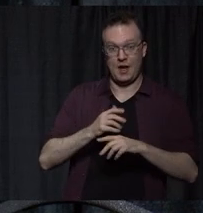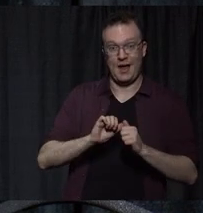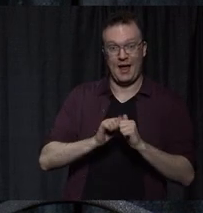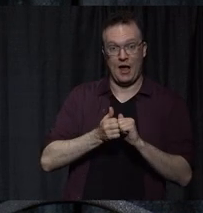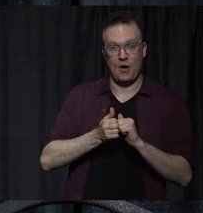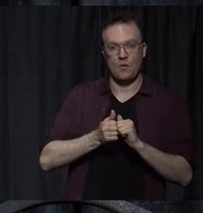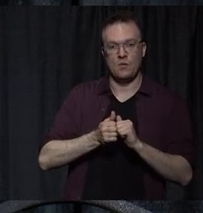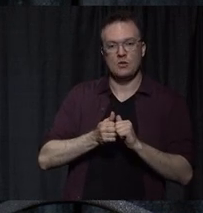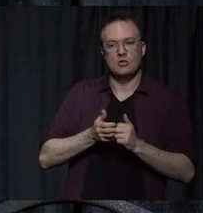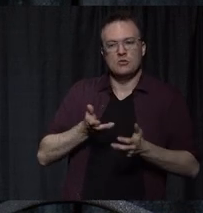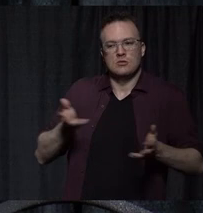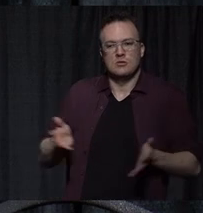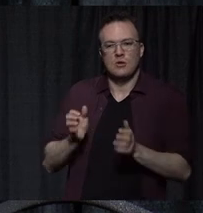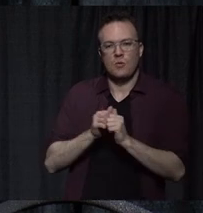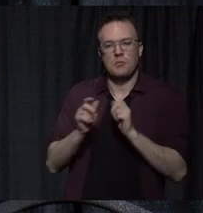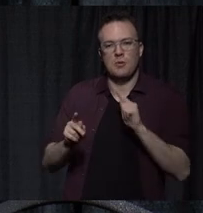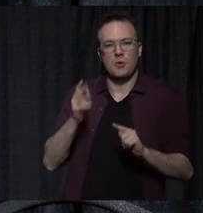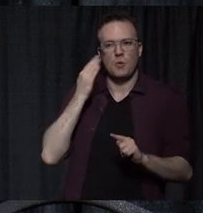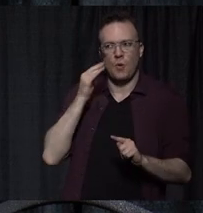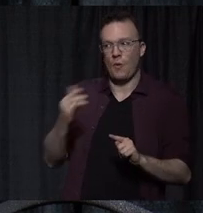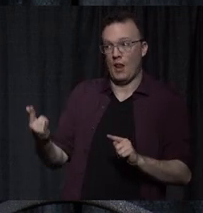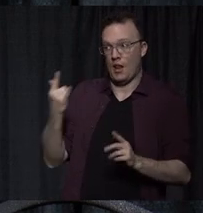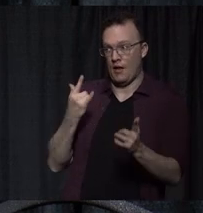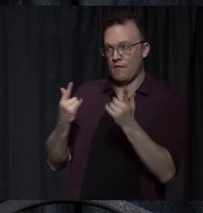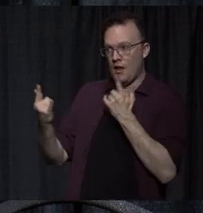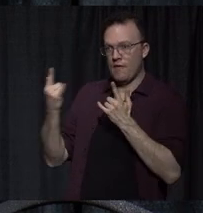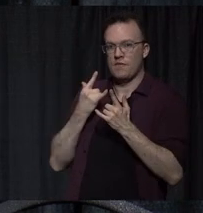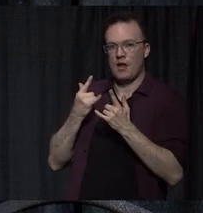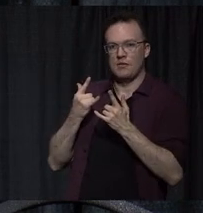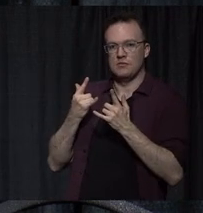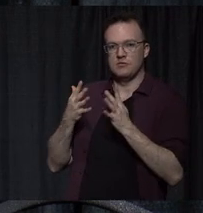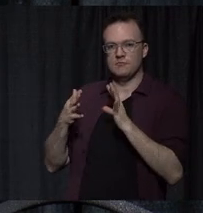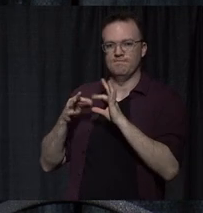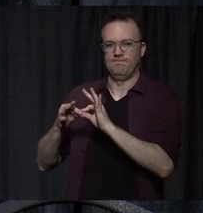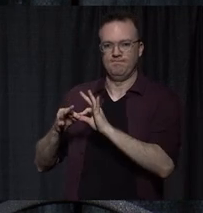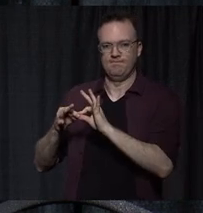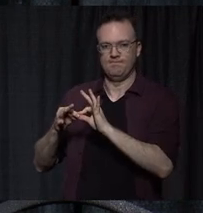nurturing with people who love you, know you and love you,